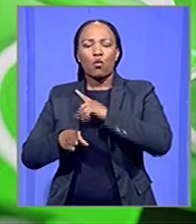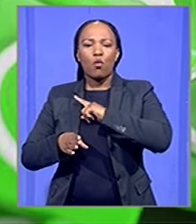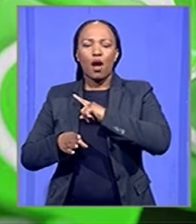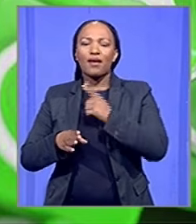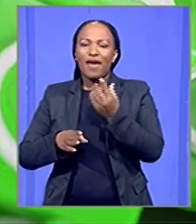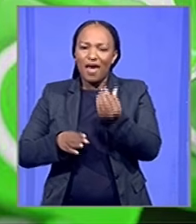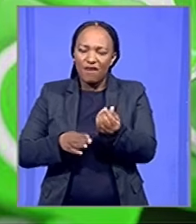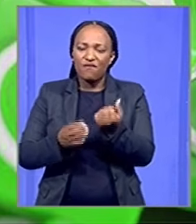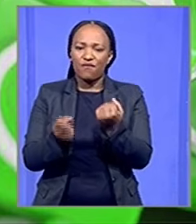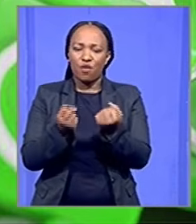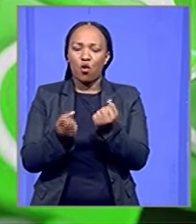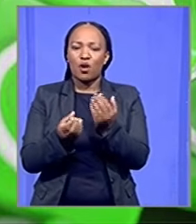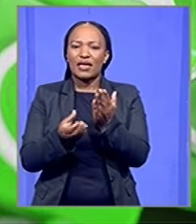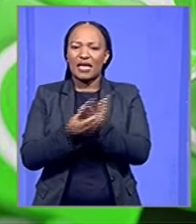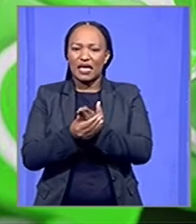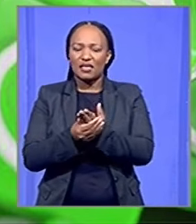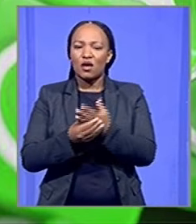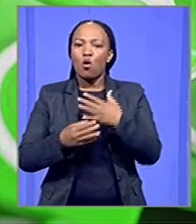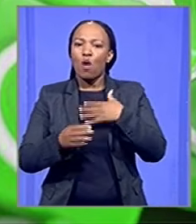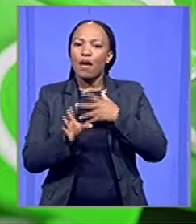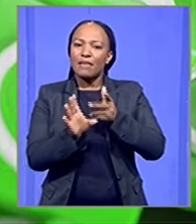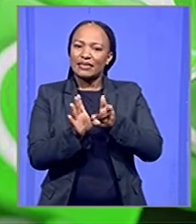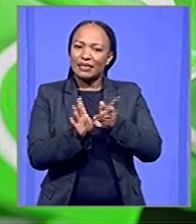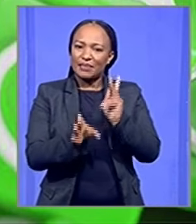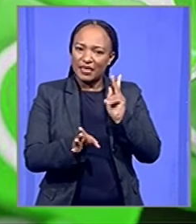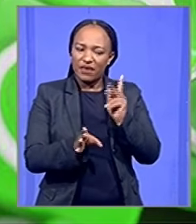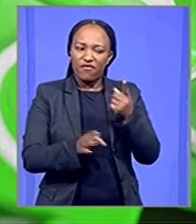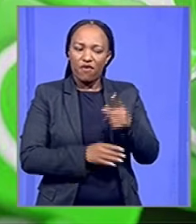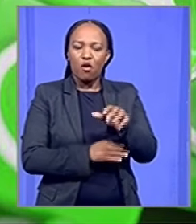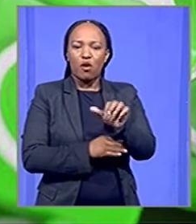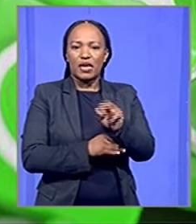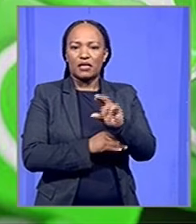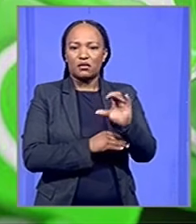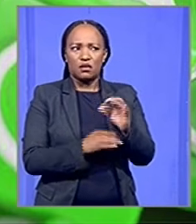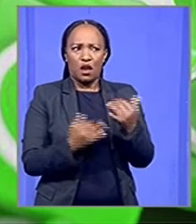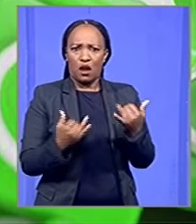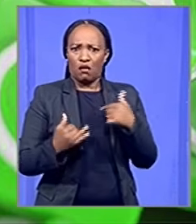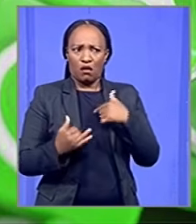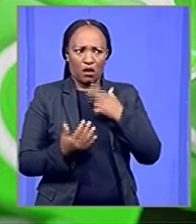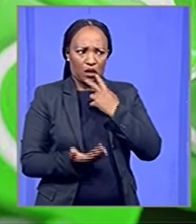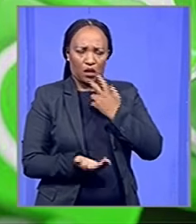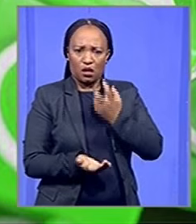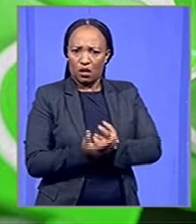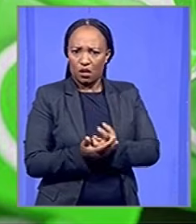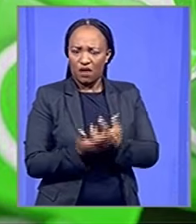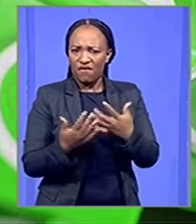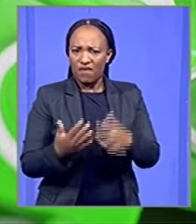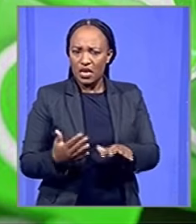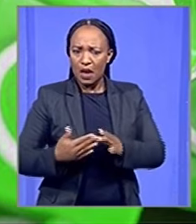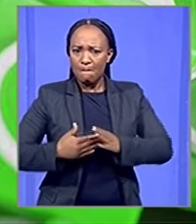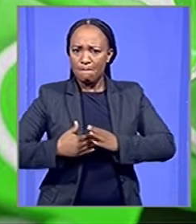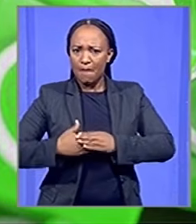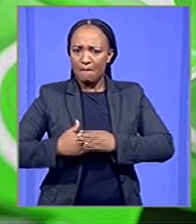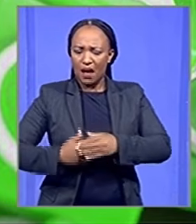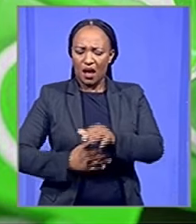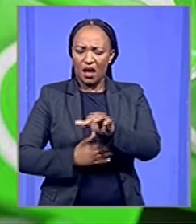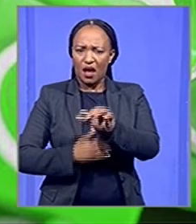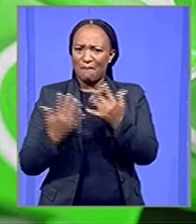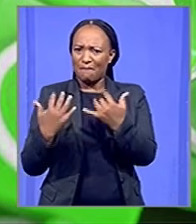kgetsi ele khanye la step aside ha ona le kgetsi mo ANC mara ke makaditswe ke gore gape o tlhopile go nna le leloko la parliament